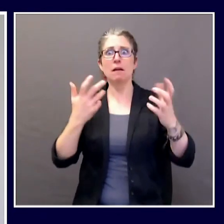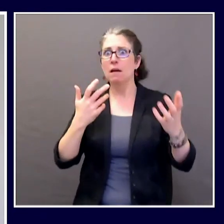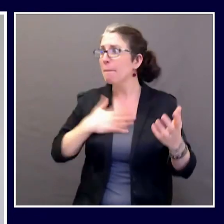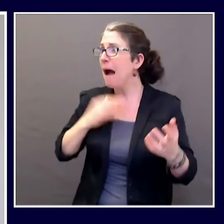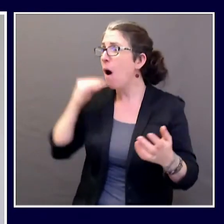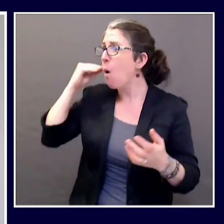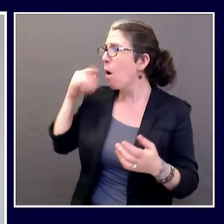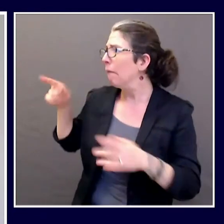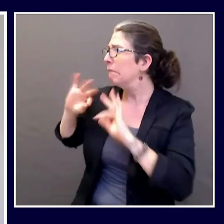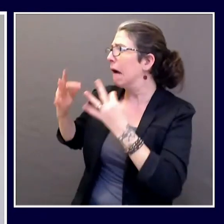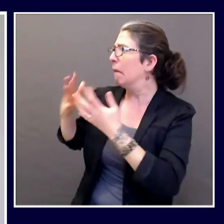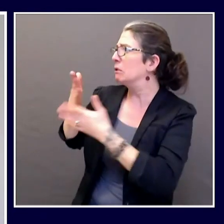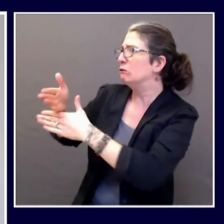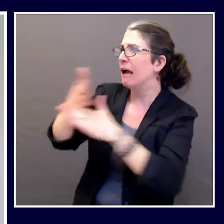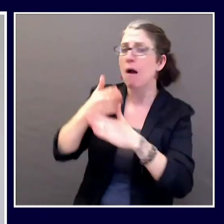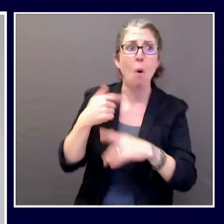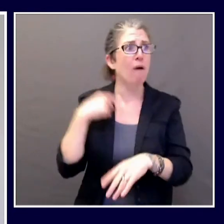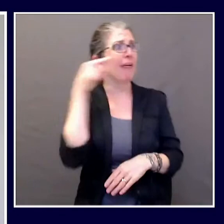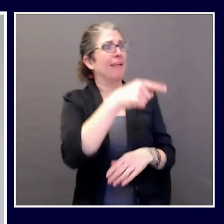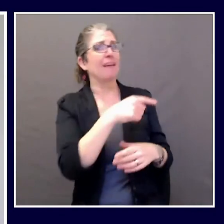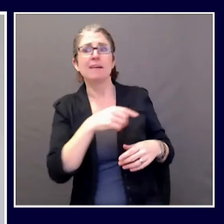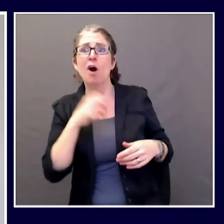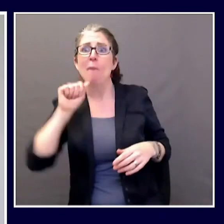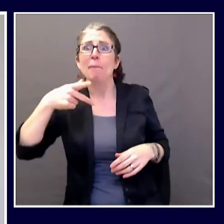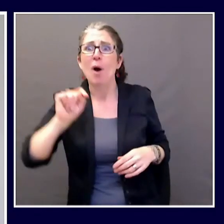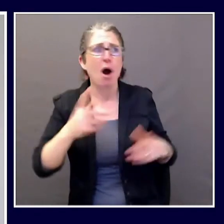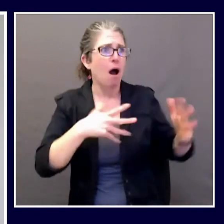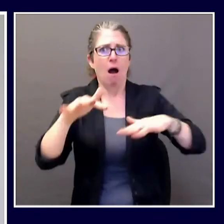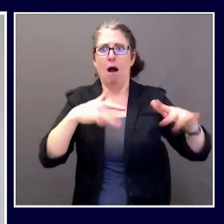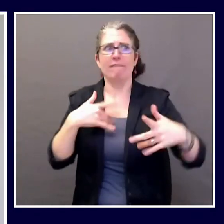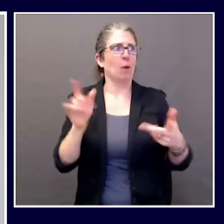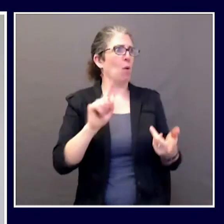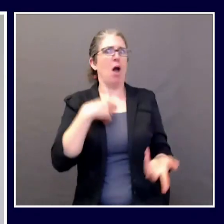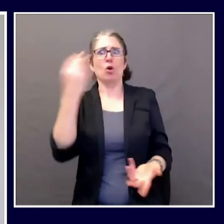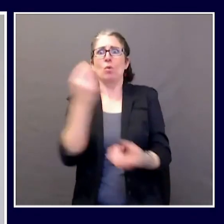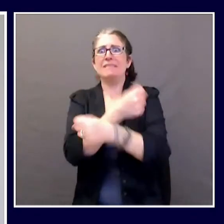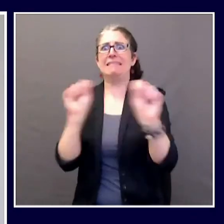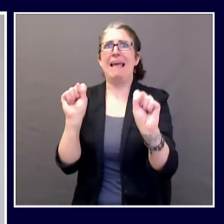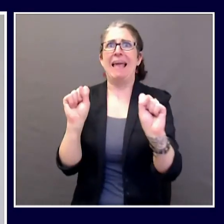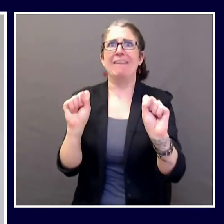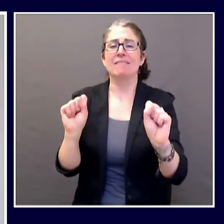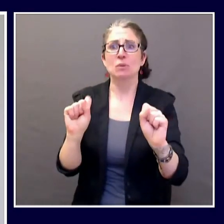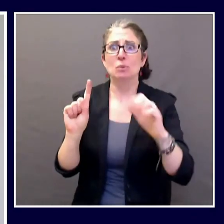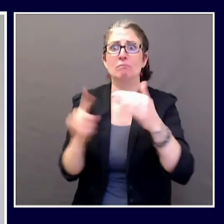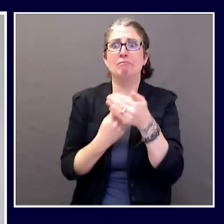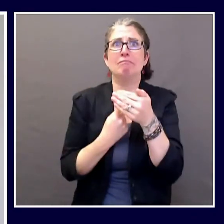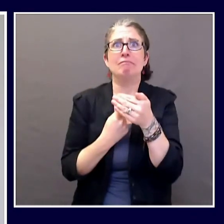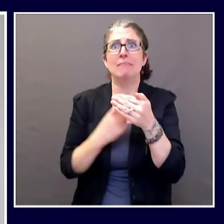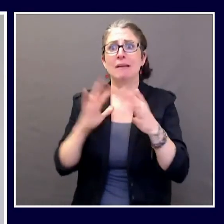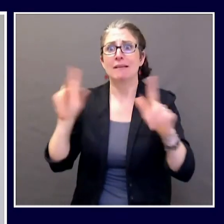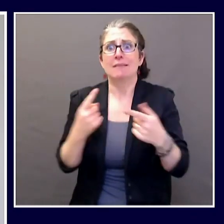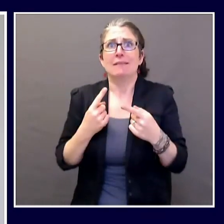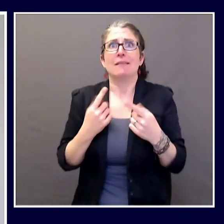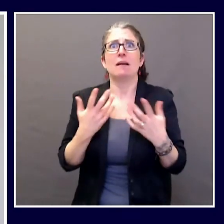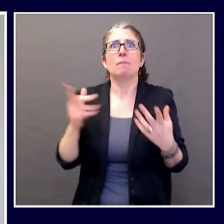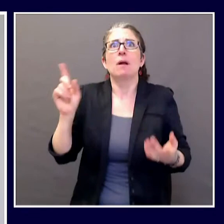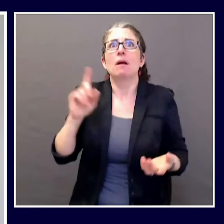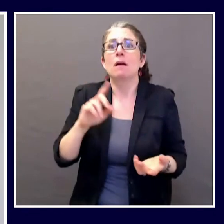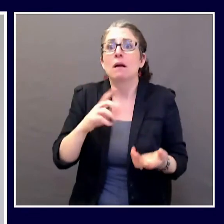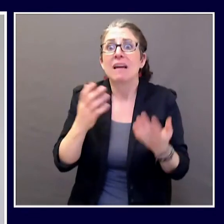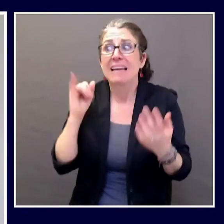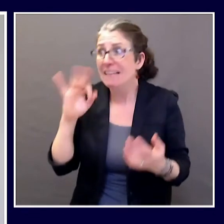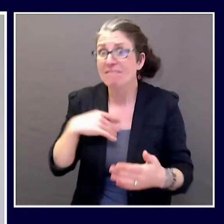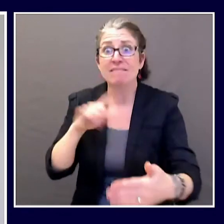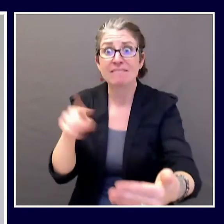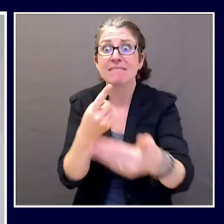were already just trying to get by, to have food and a roof over their head every single day. And that's why the next number